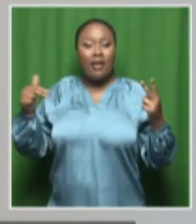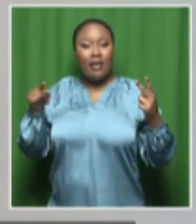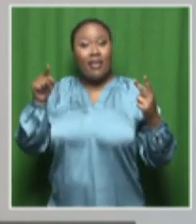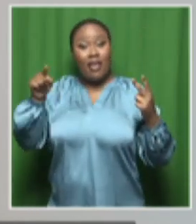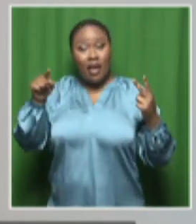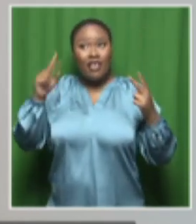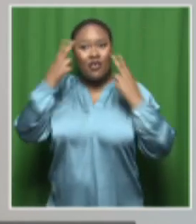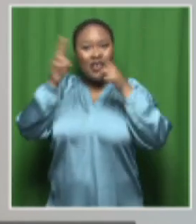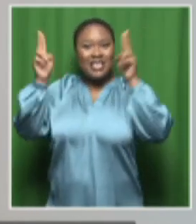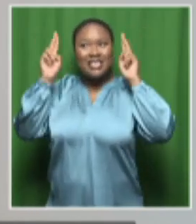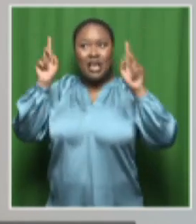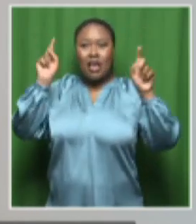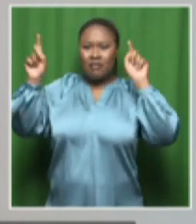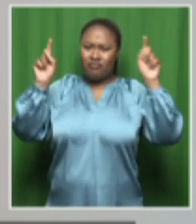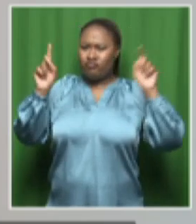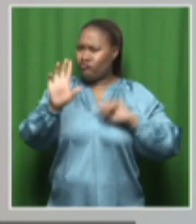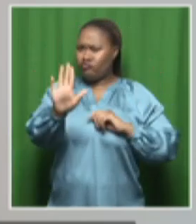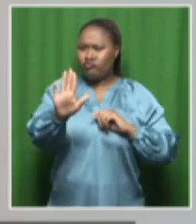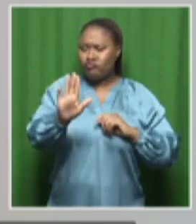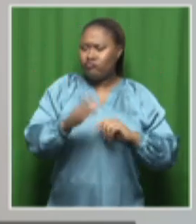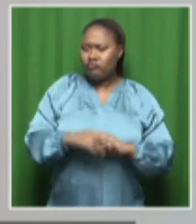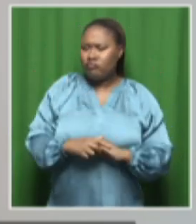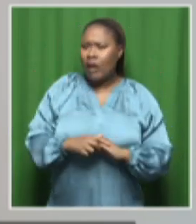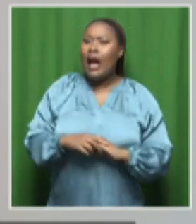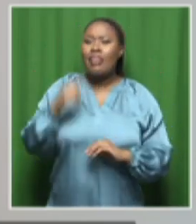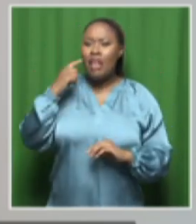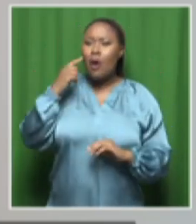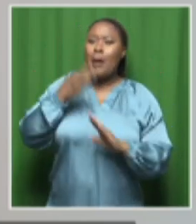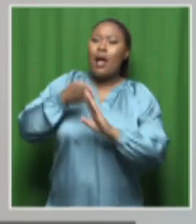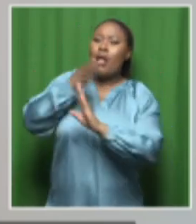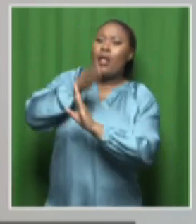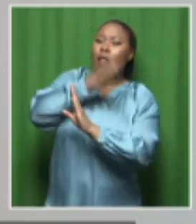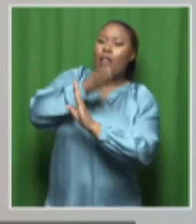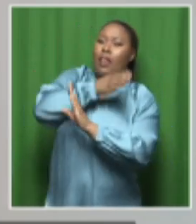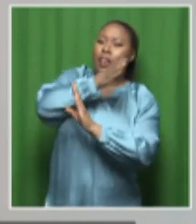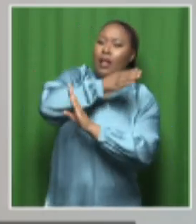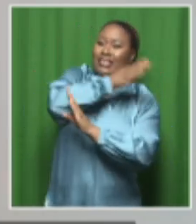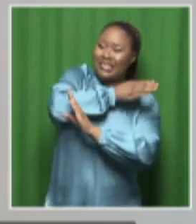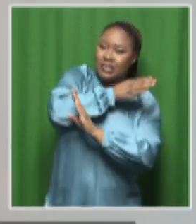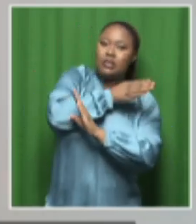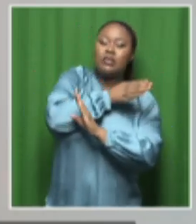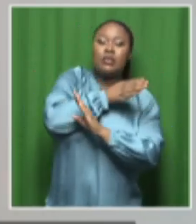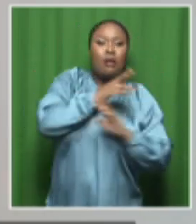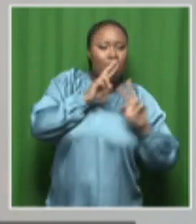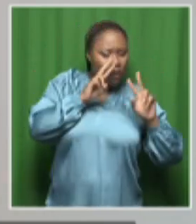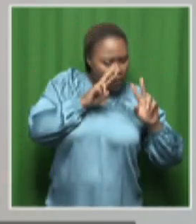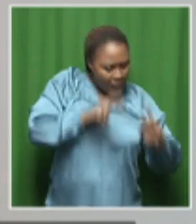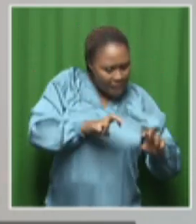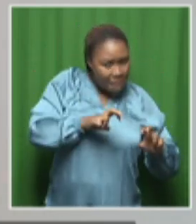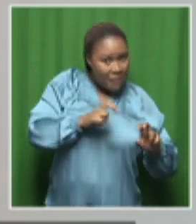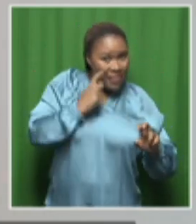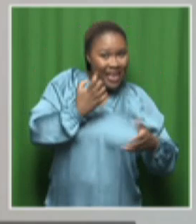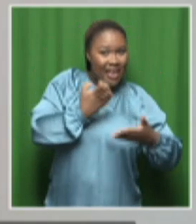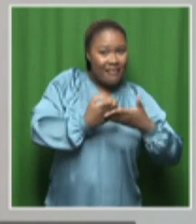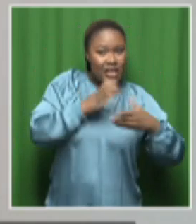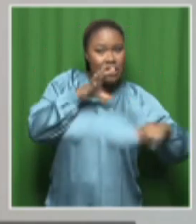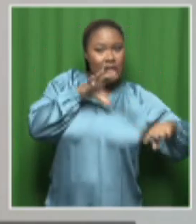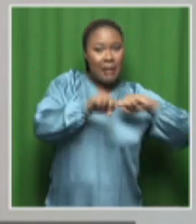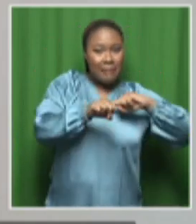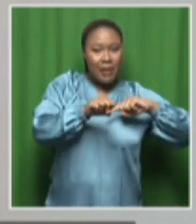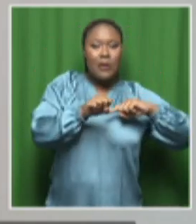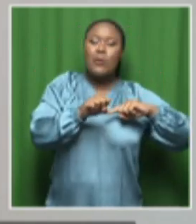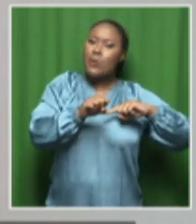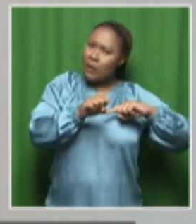actually turned back time and said, let's go back and we go and look. And the evidence that was founded from that is actually